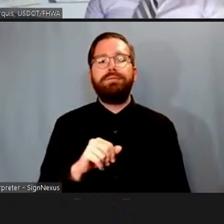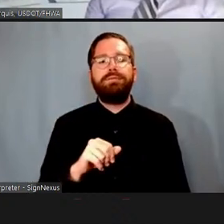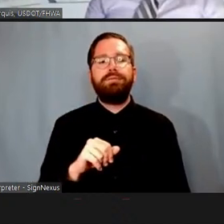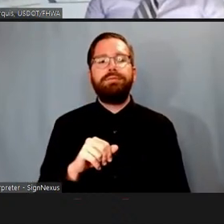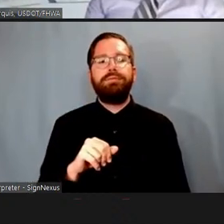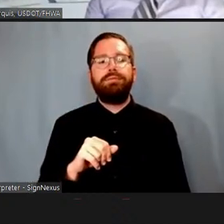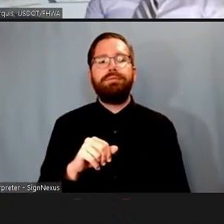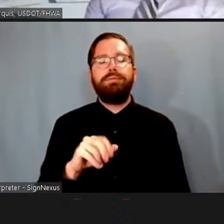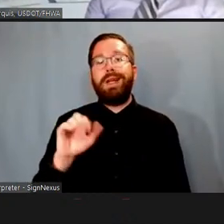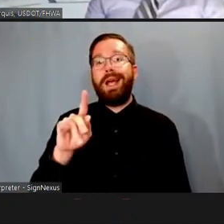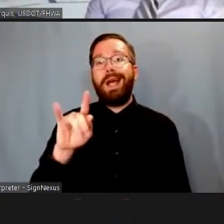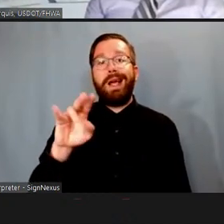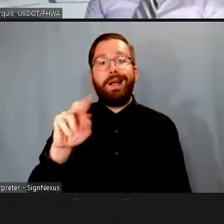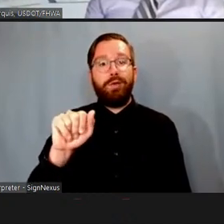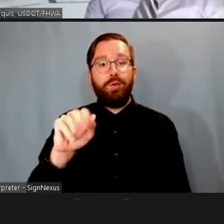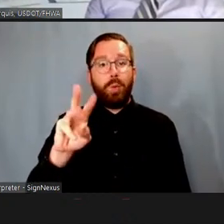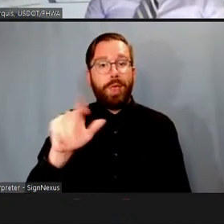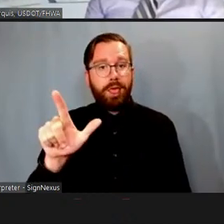aquinol